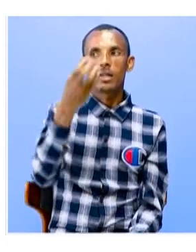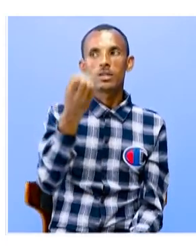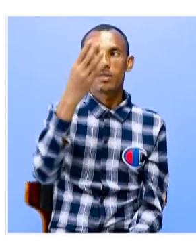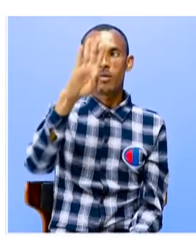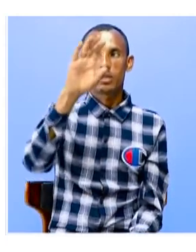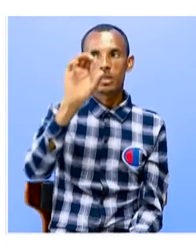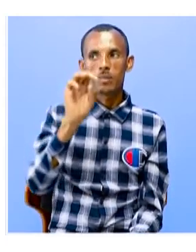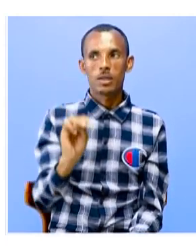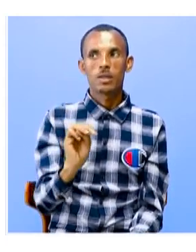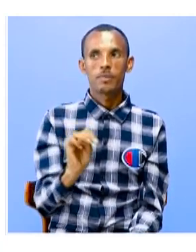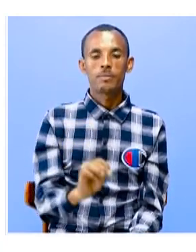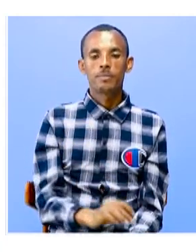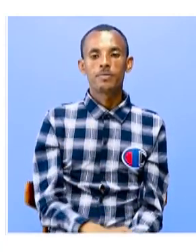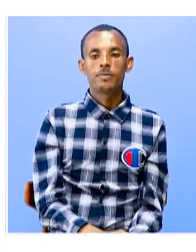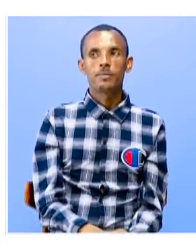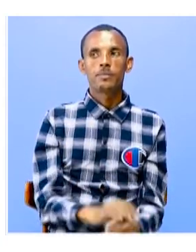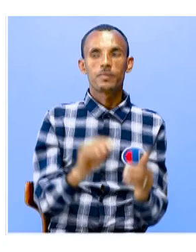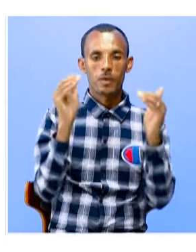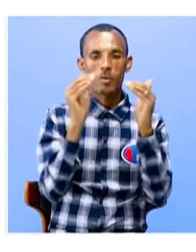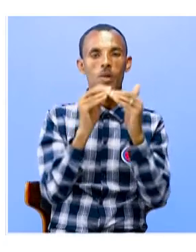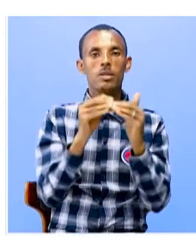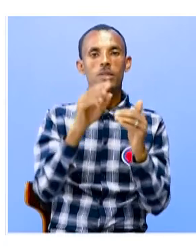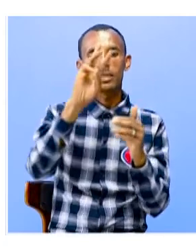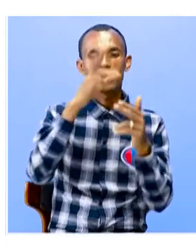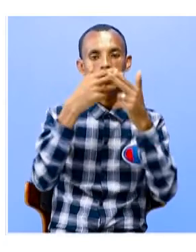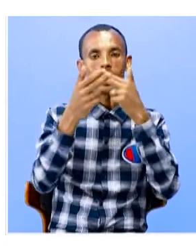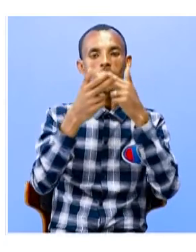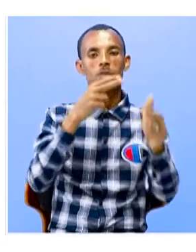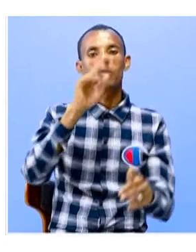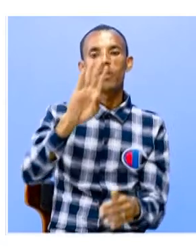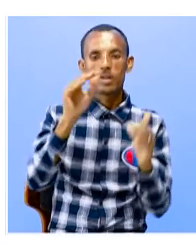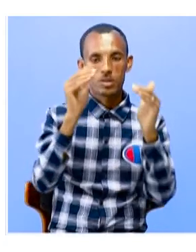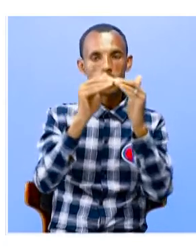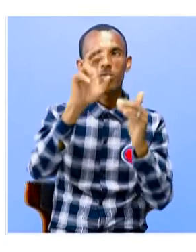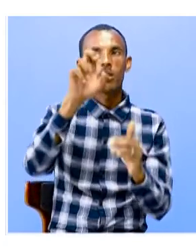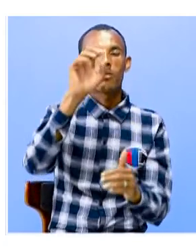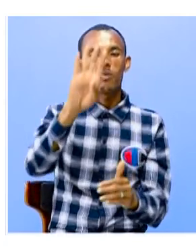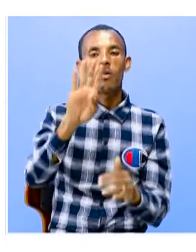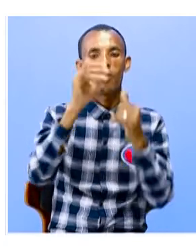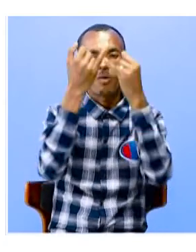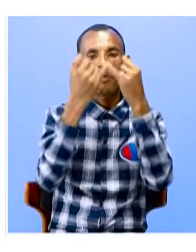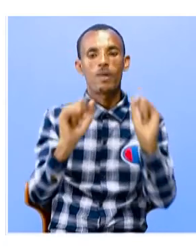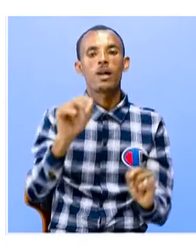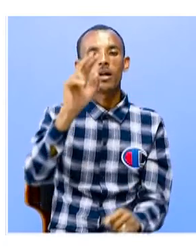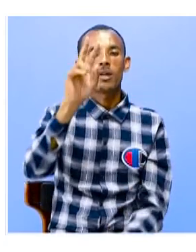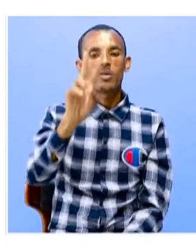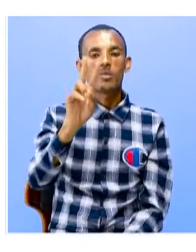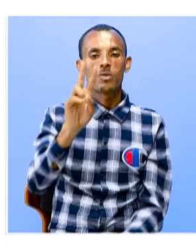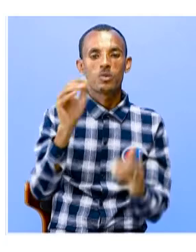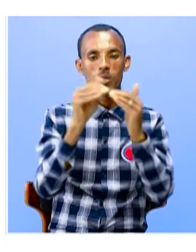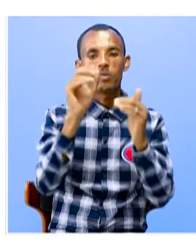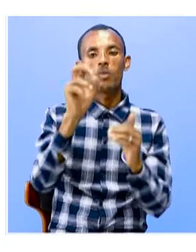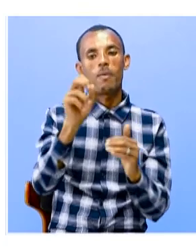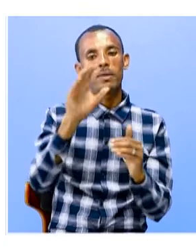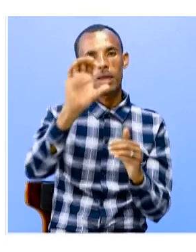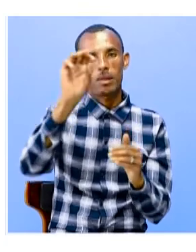4 centimeter. Therefore, 6 times 4 is 24 over 2 is this. This will be 12 centimeter